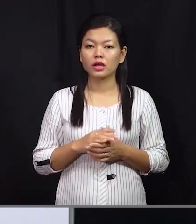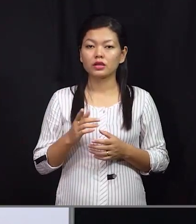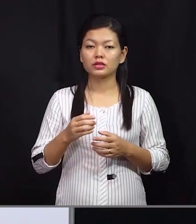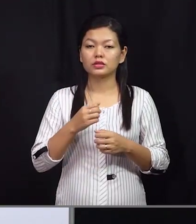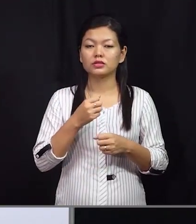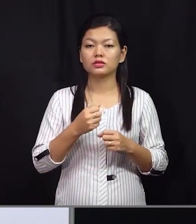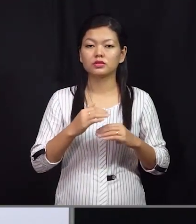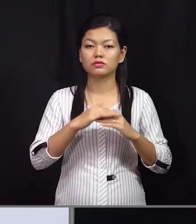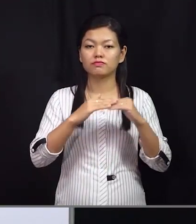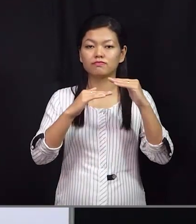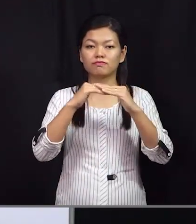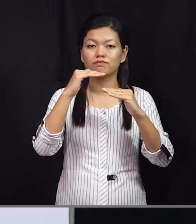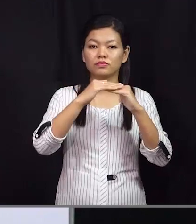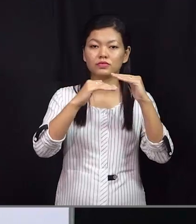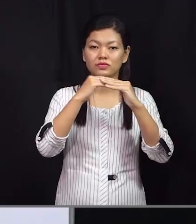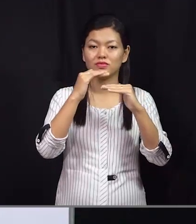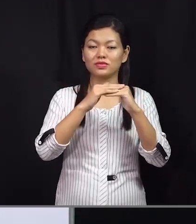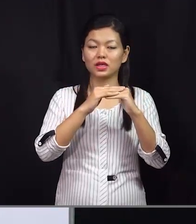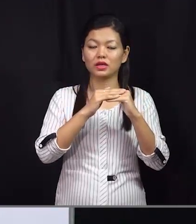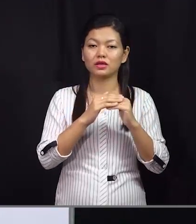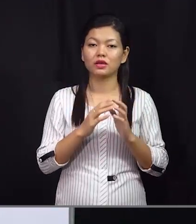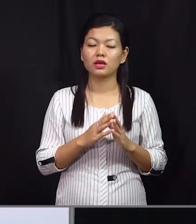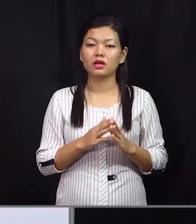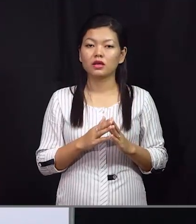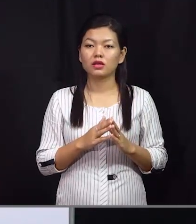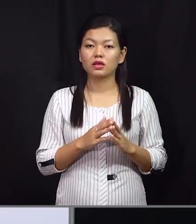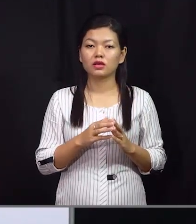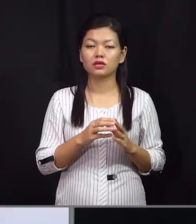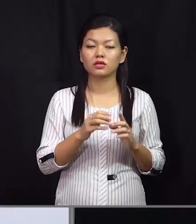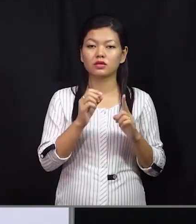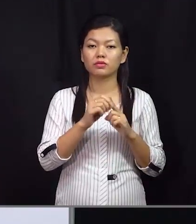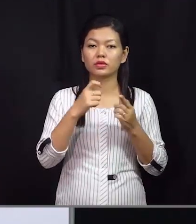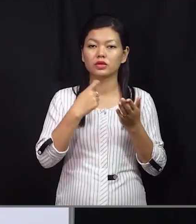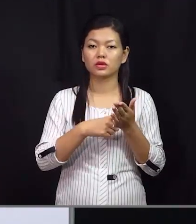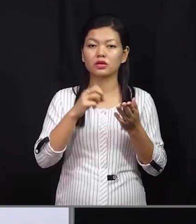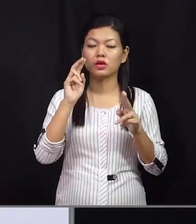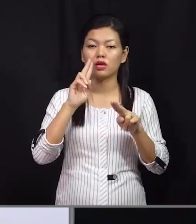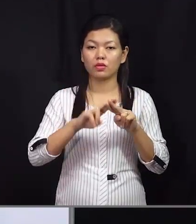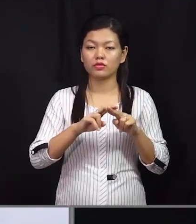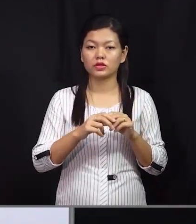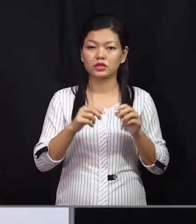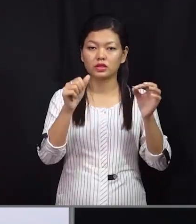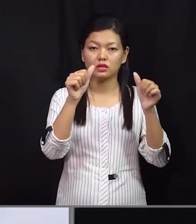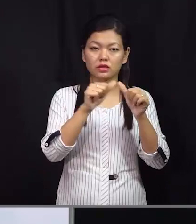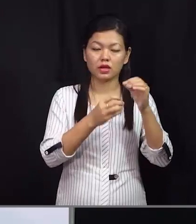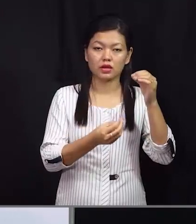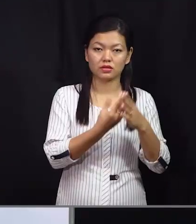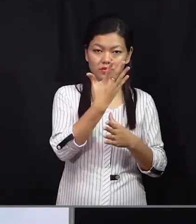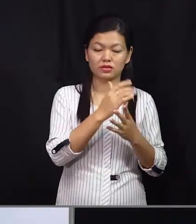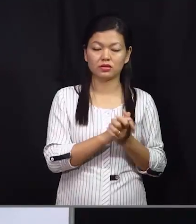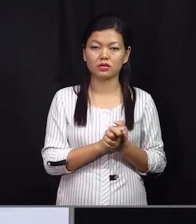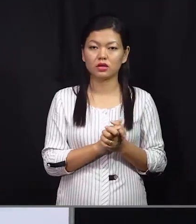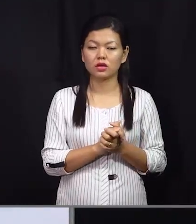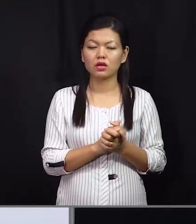of representative professional association. Okay, so it is guided by some professional association. Now, what